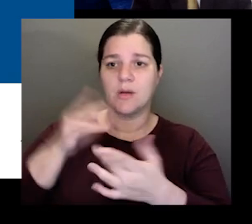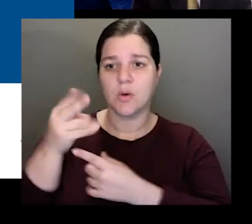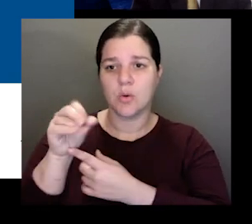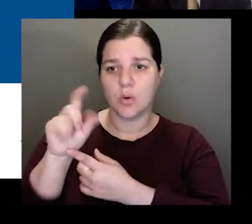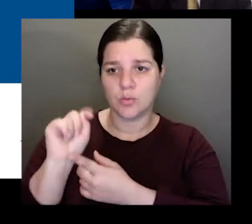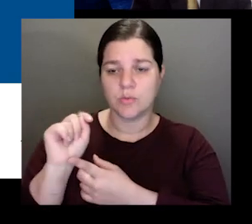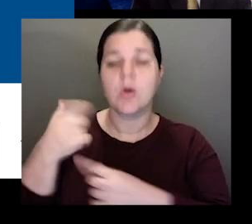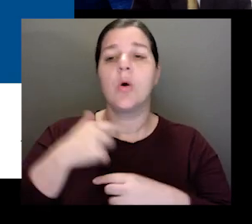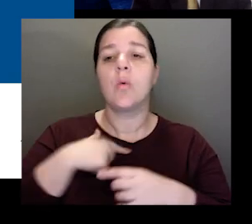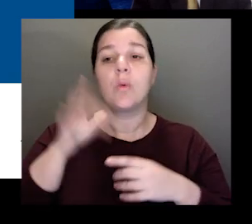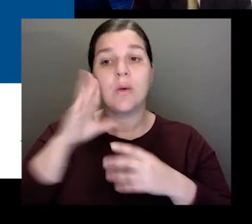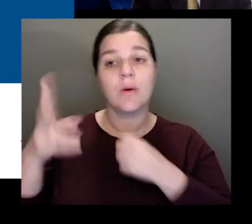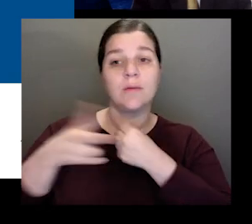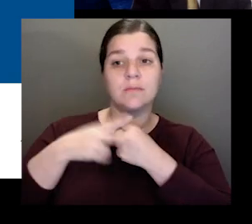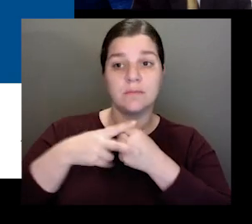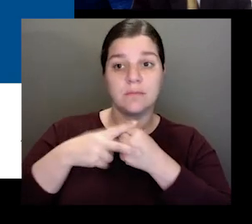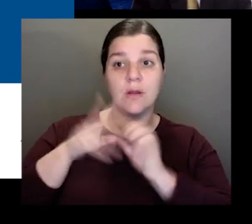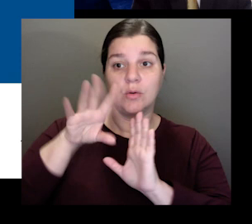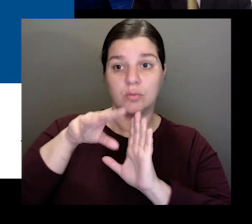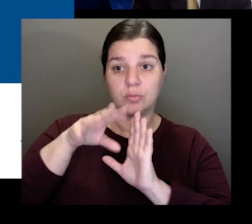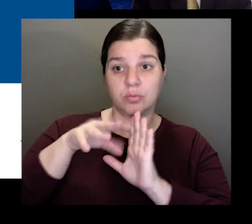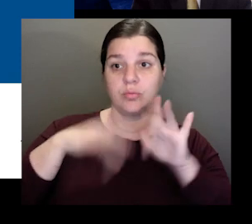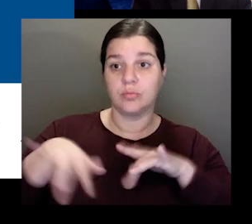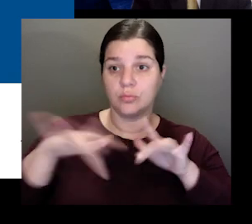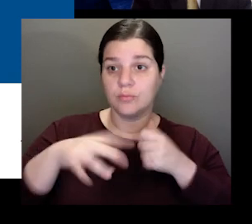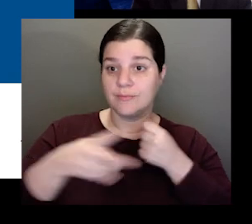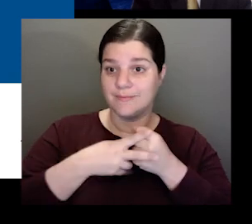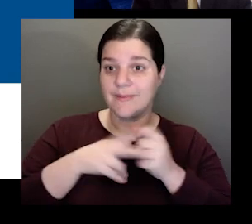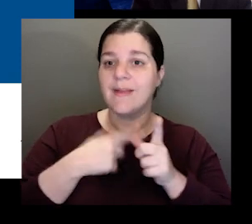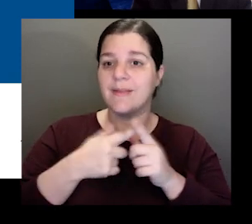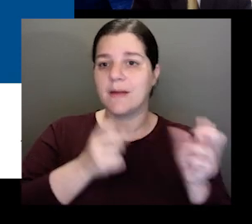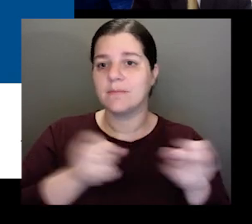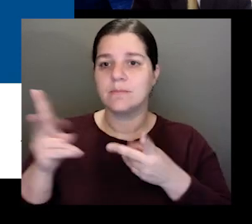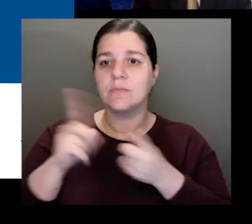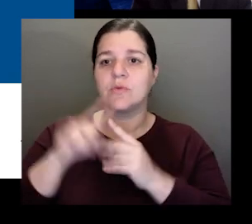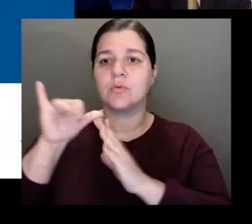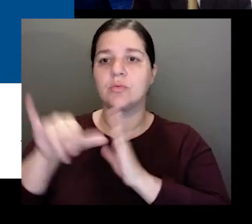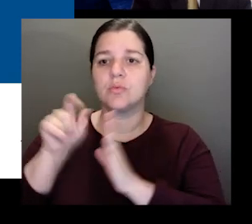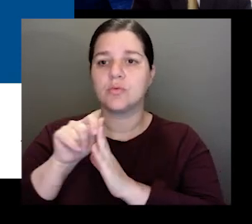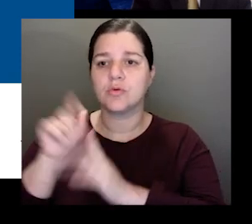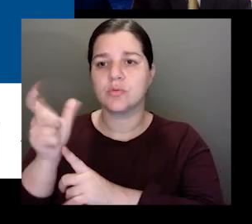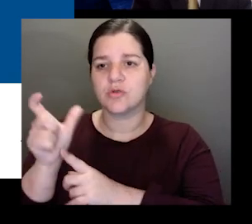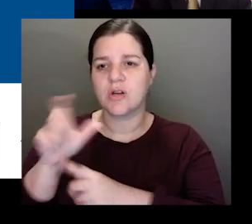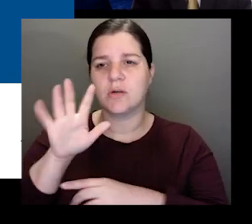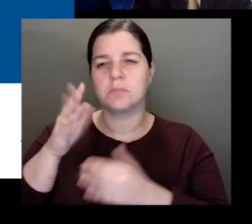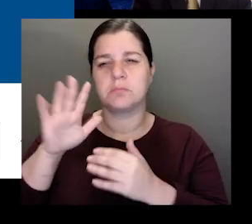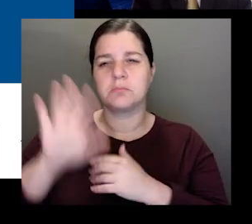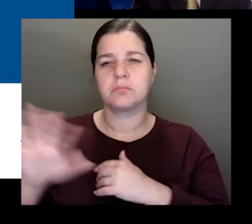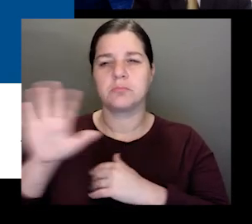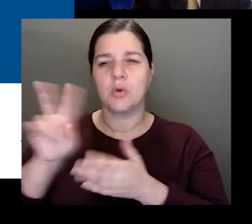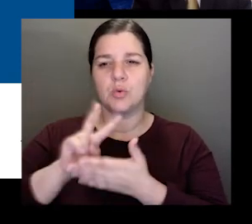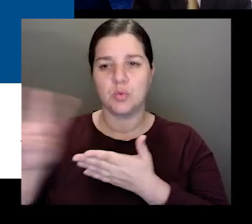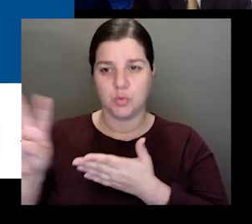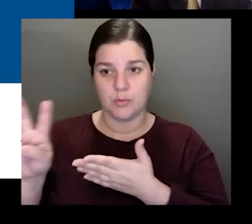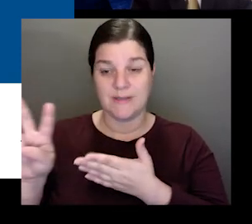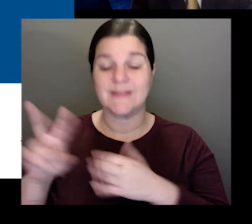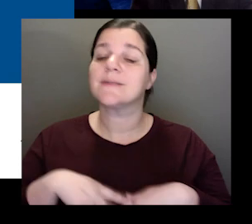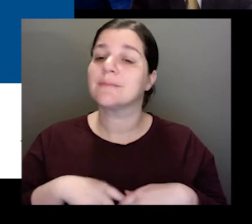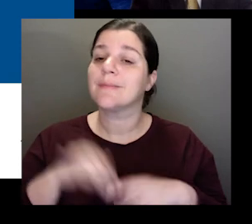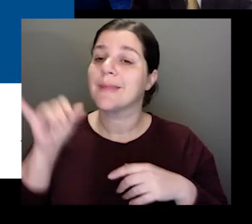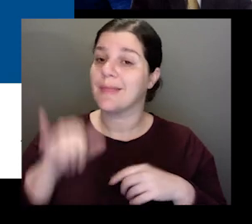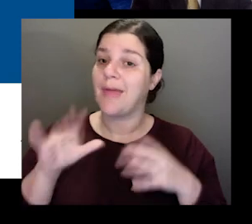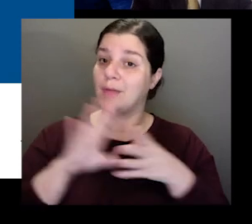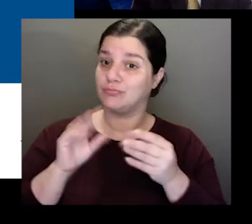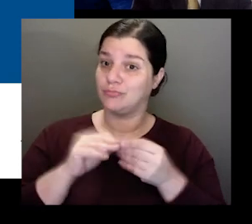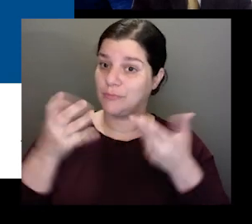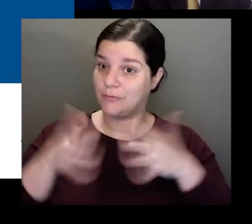via the Cybersecurity and Infrastructure Security YouTube channel in approximately 2 weeks. With that out of the way, on